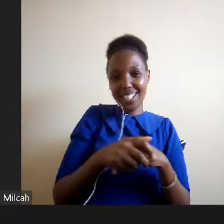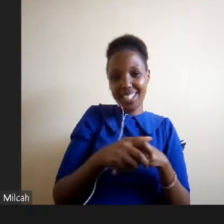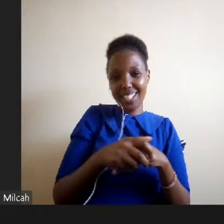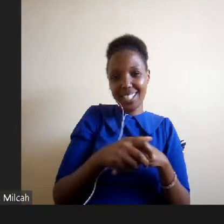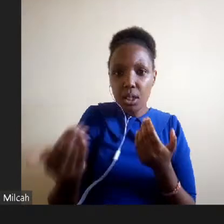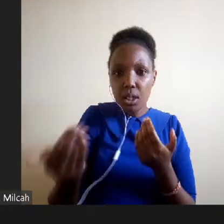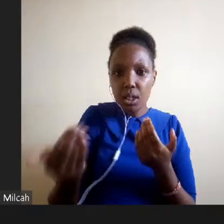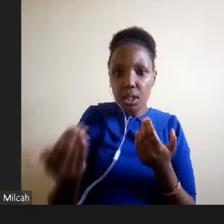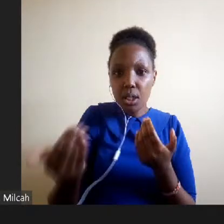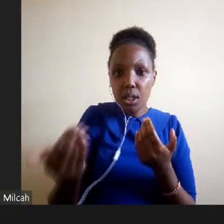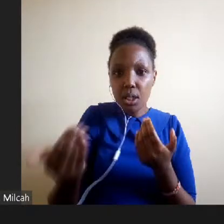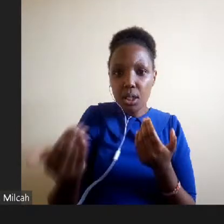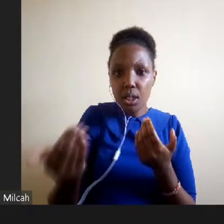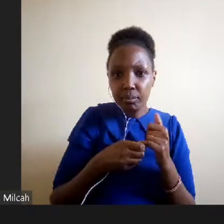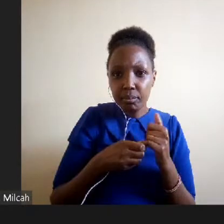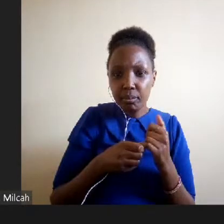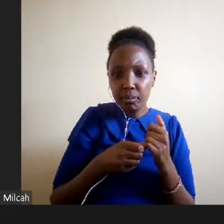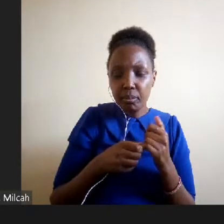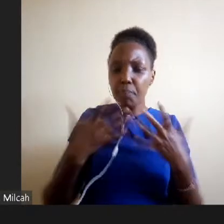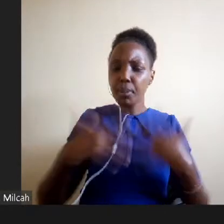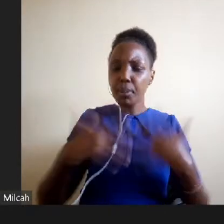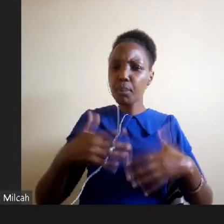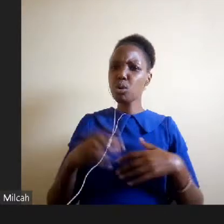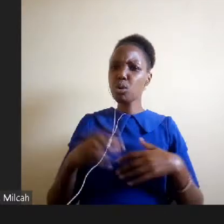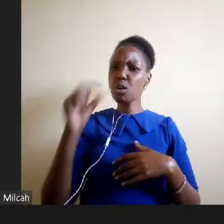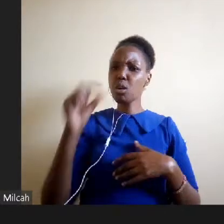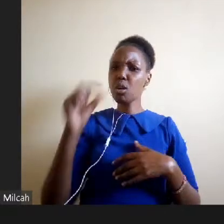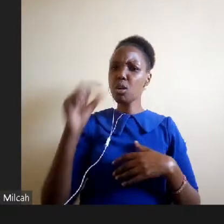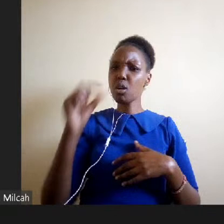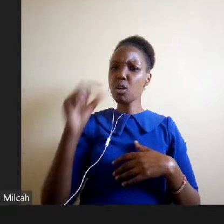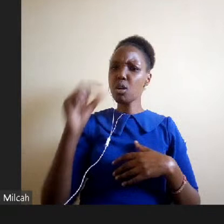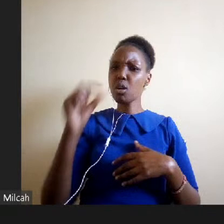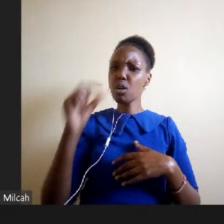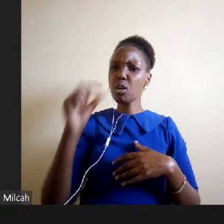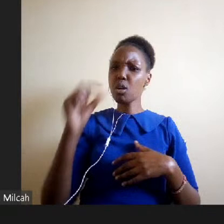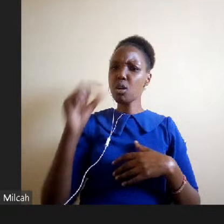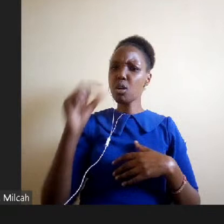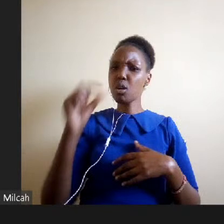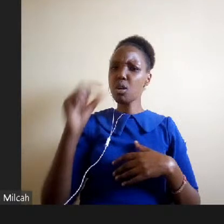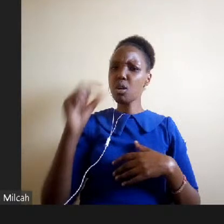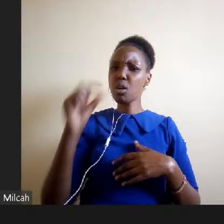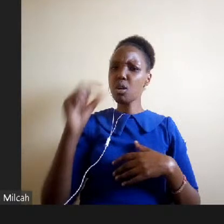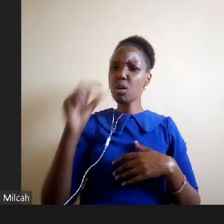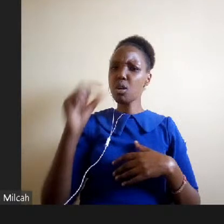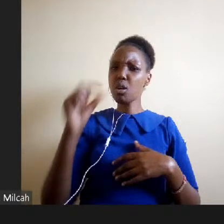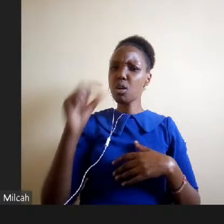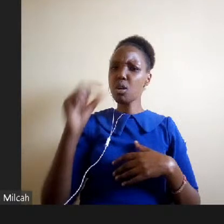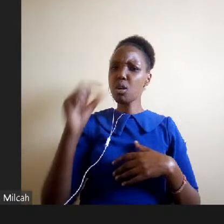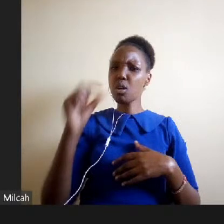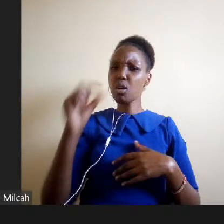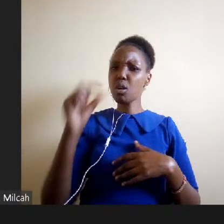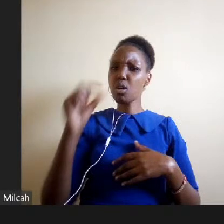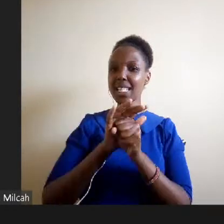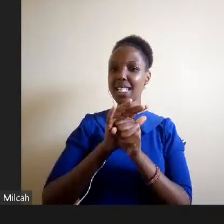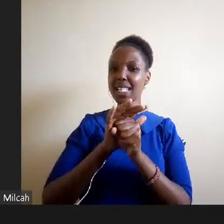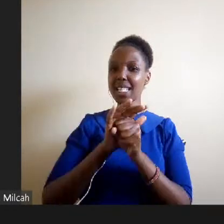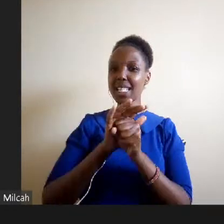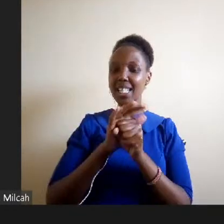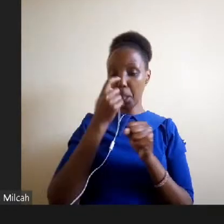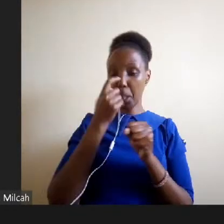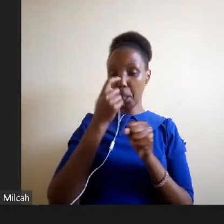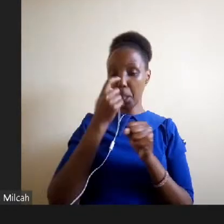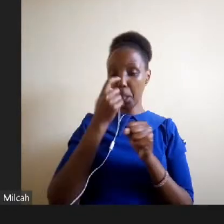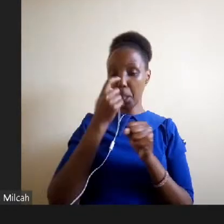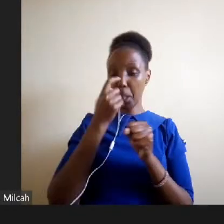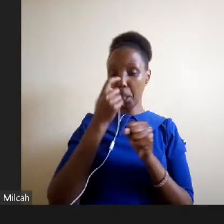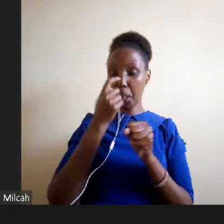us who love gaming, last week I promised I was going to show you something awesome, and here it is. Interland by Google is